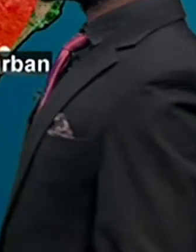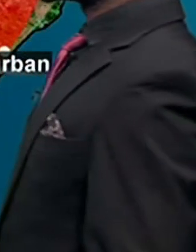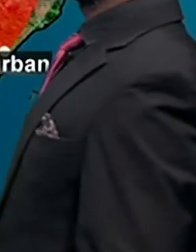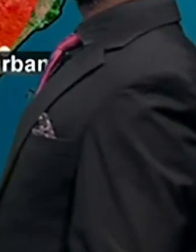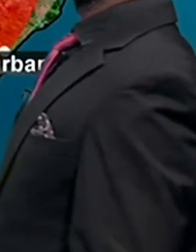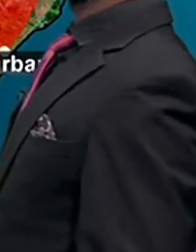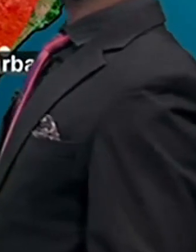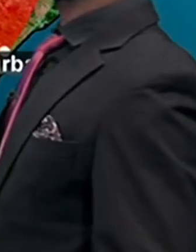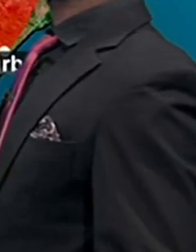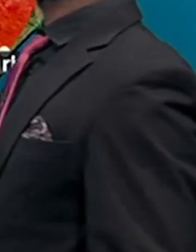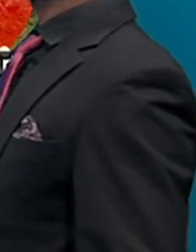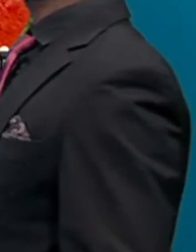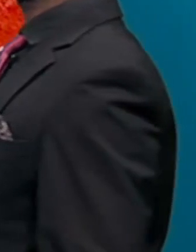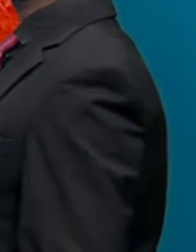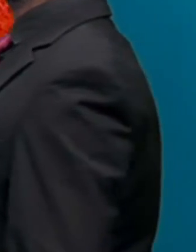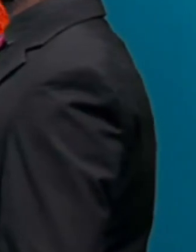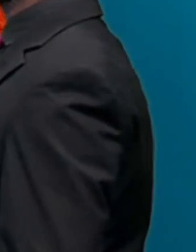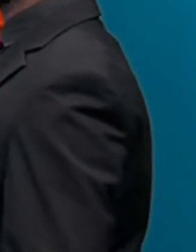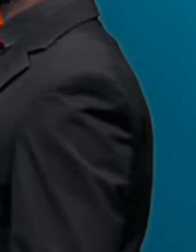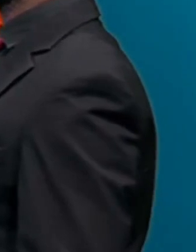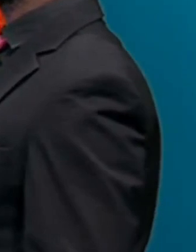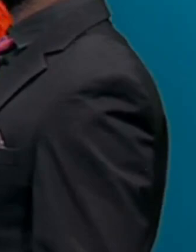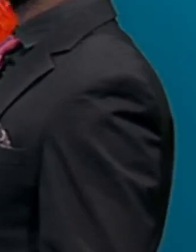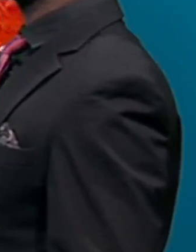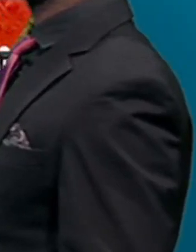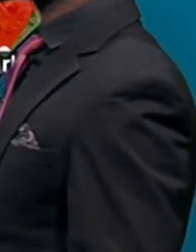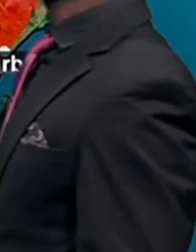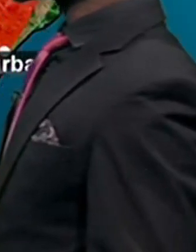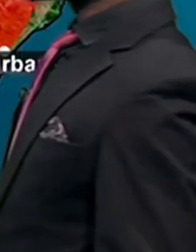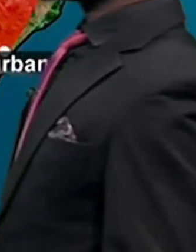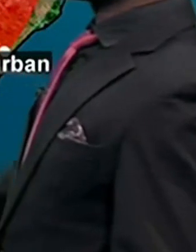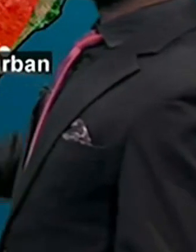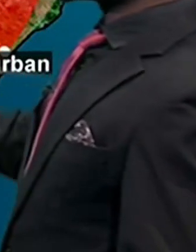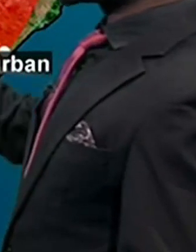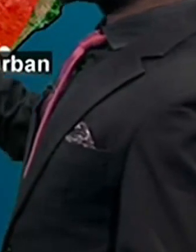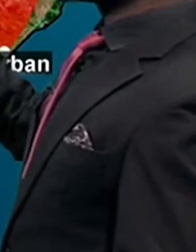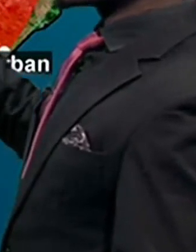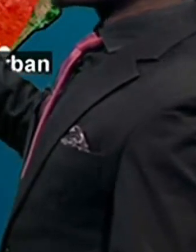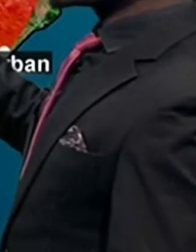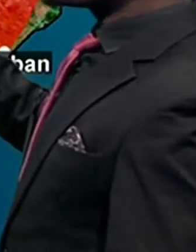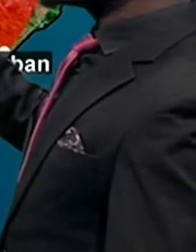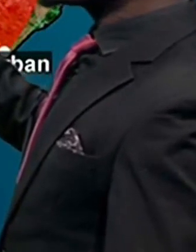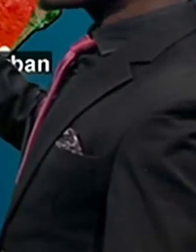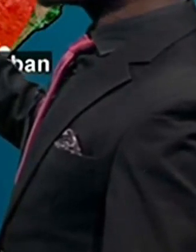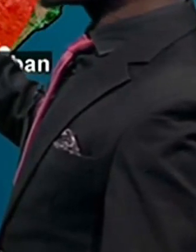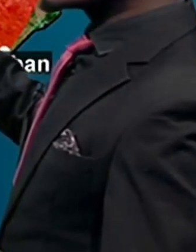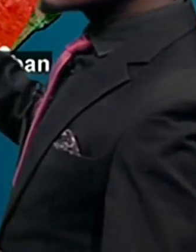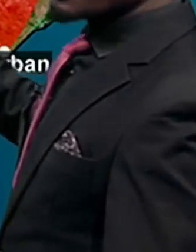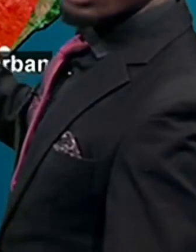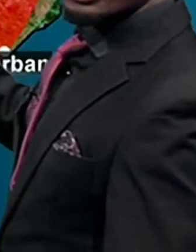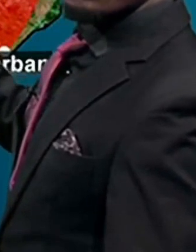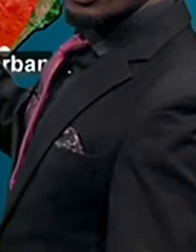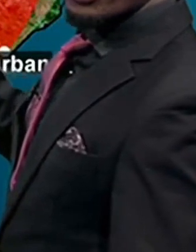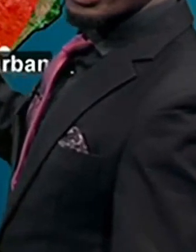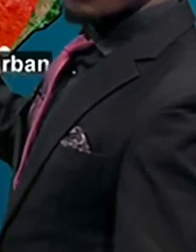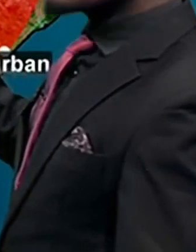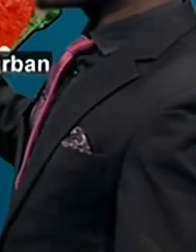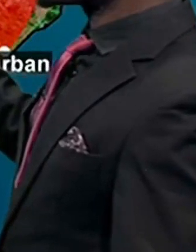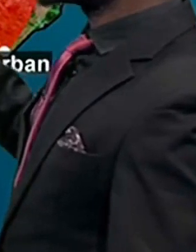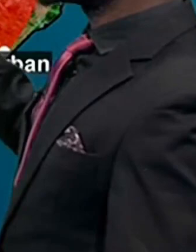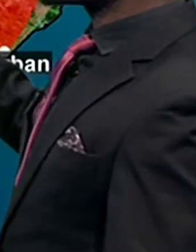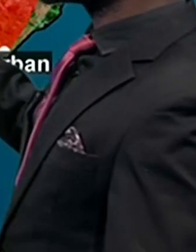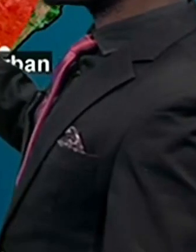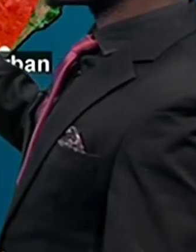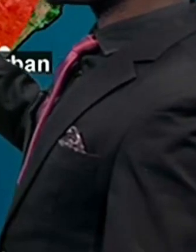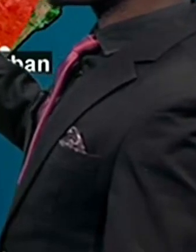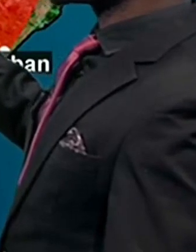tša dipula tšeo di letetšego go sasa temošo yeo re tlišago ke bakakanya boso ka Afrika Borwa ba re bontšha ka di kgonagalo tša phišo yeo e tseneletšego re lebetse bogare bjana ga Afrika